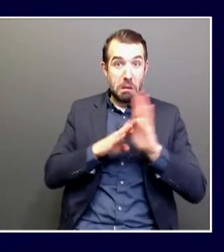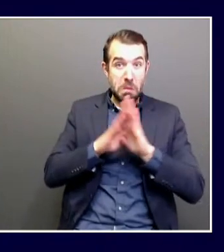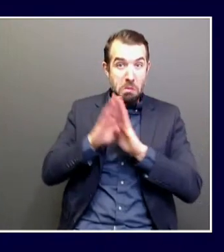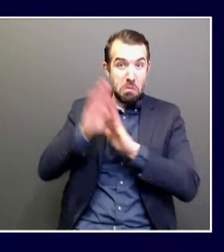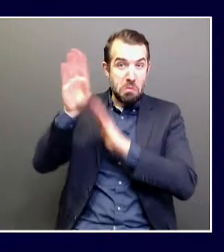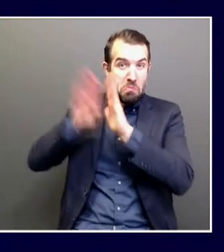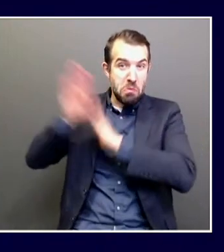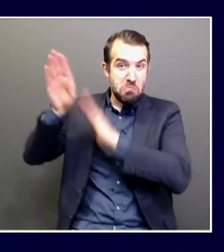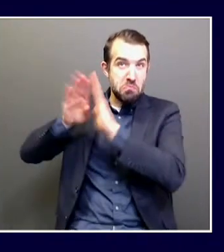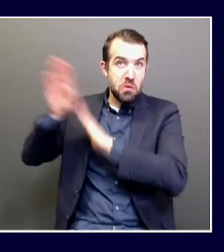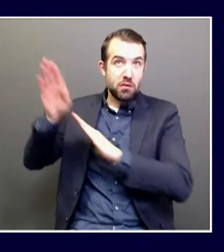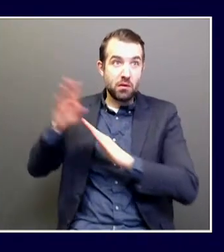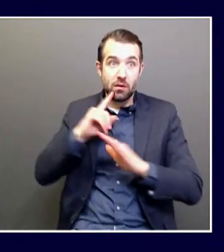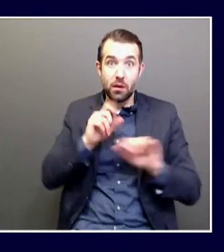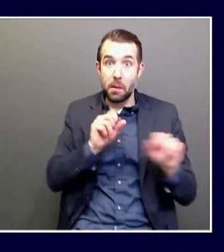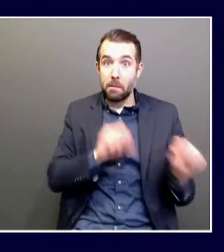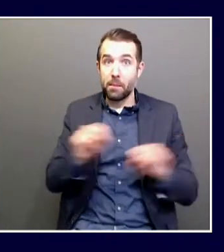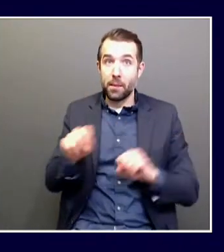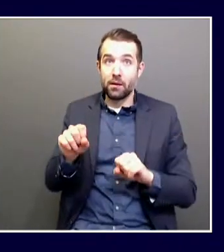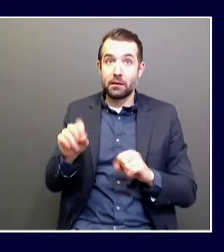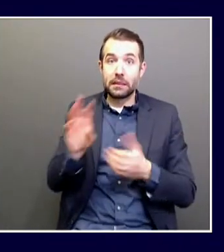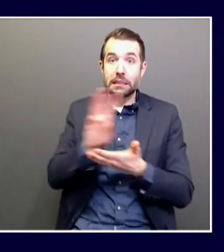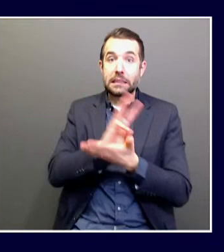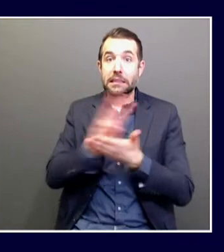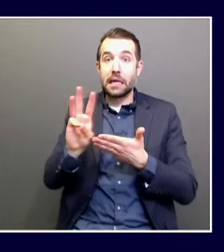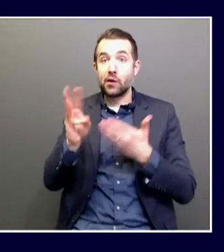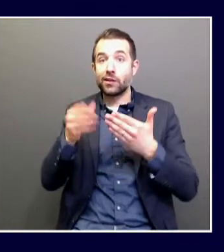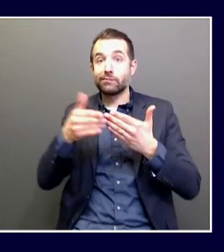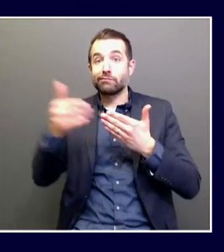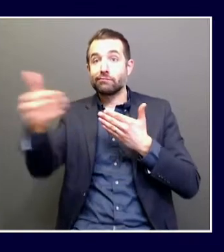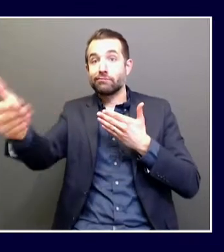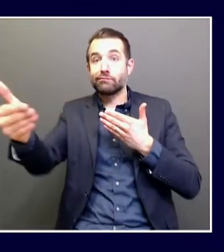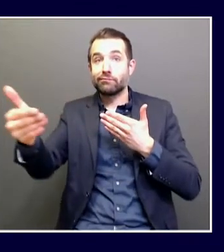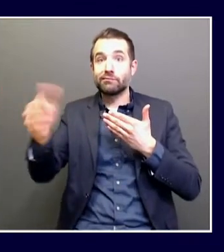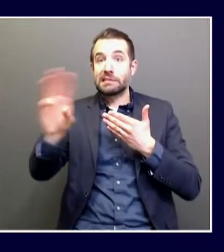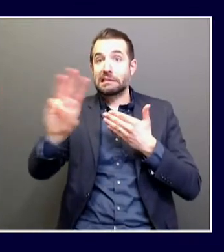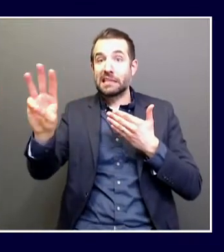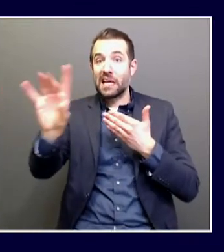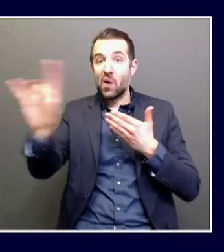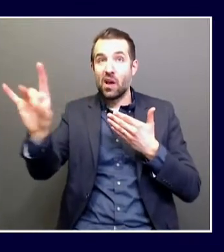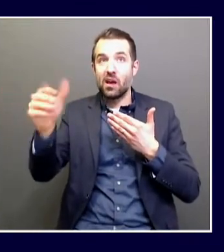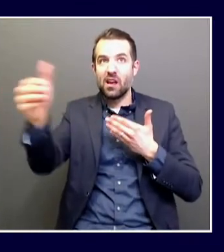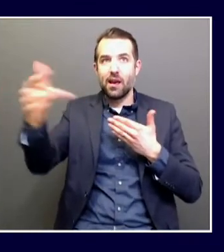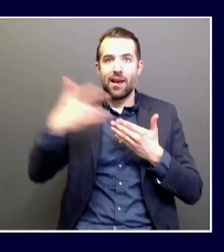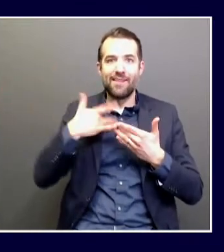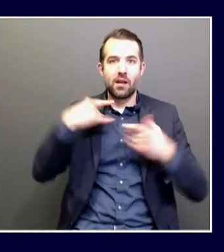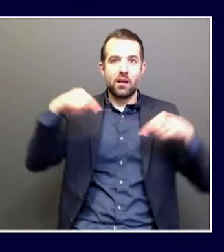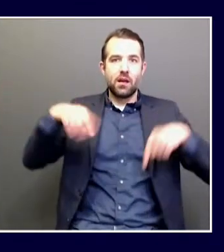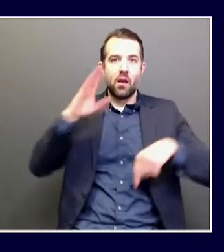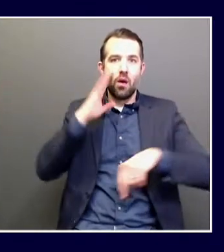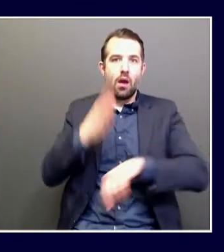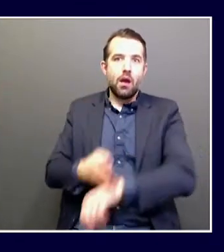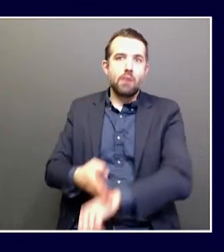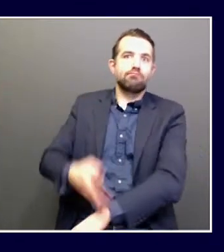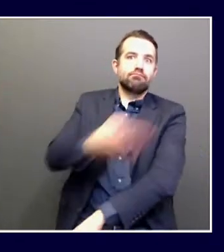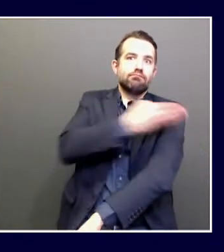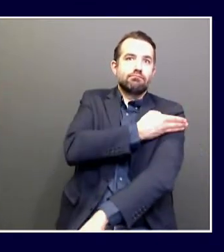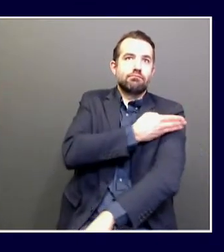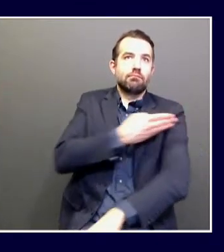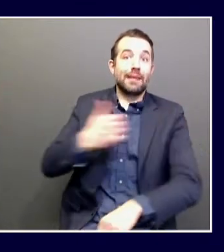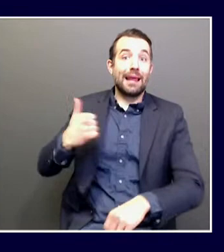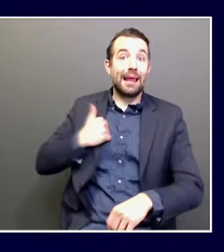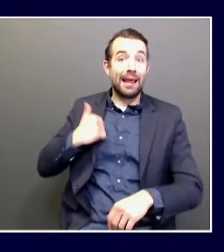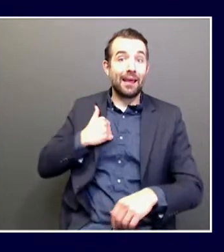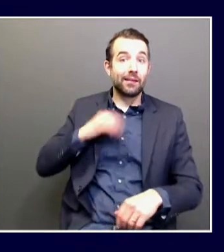or 8 weeks from now, things could look much better. Prime Minister Trudeau has said this